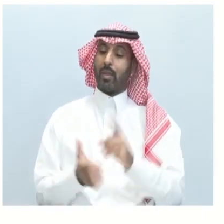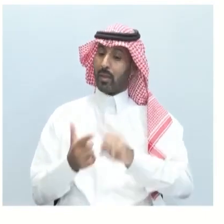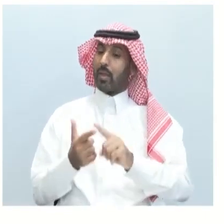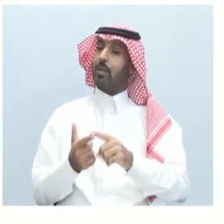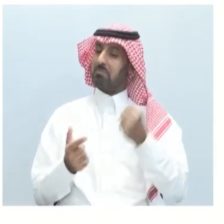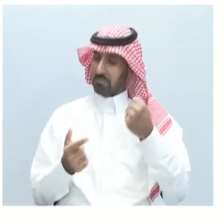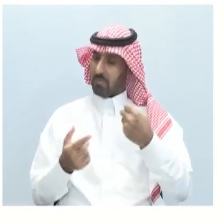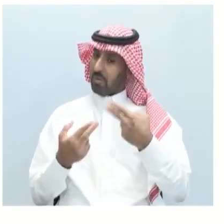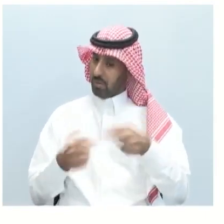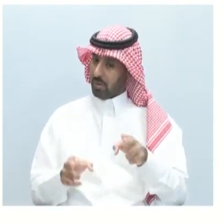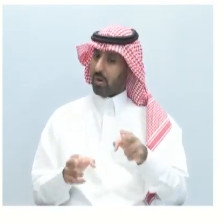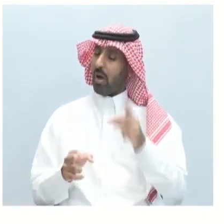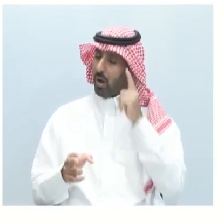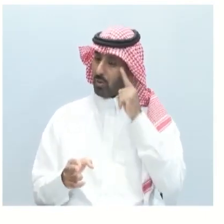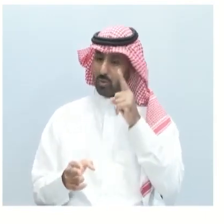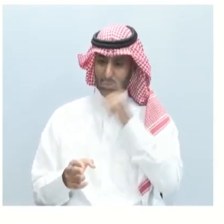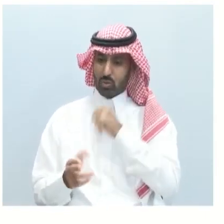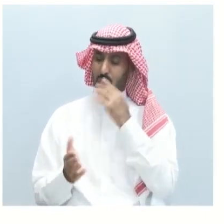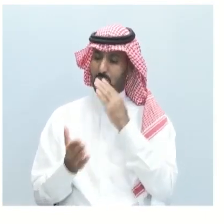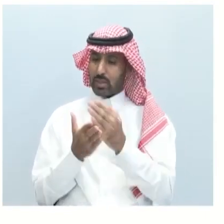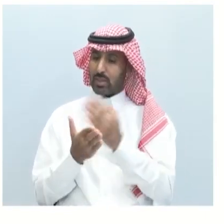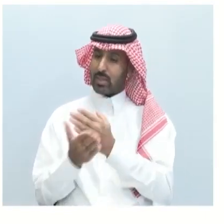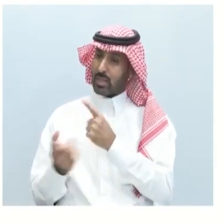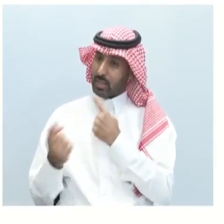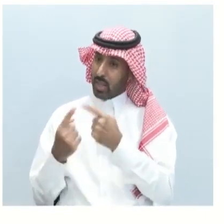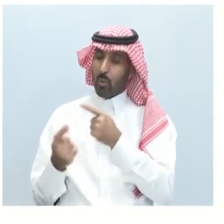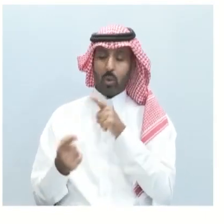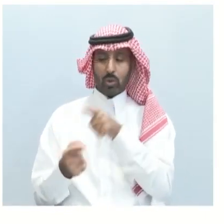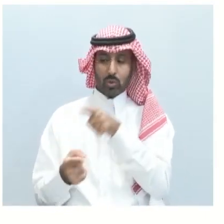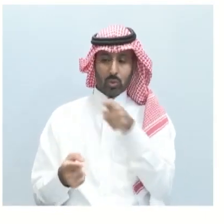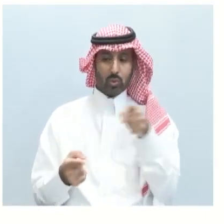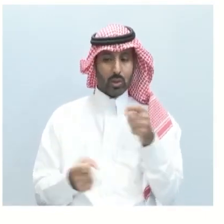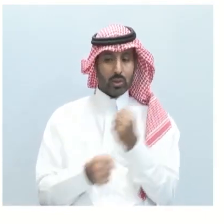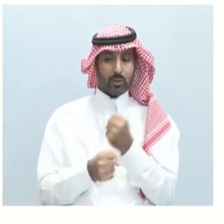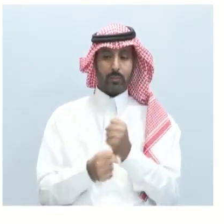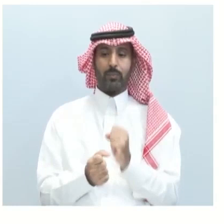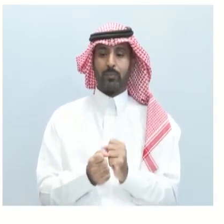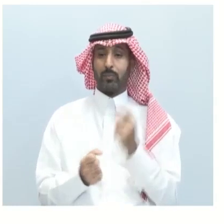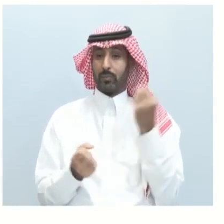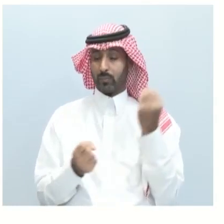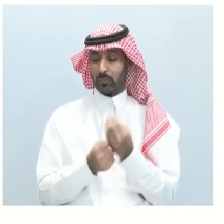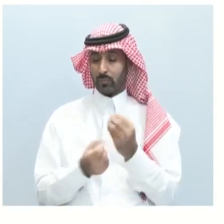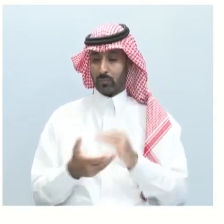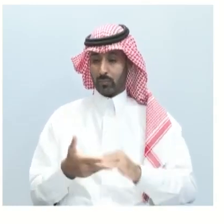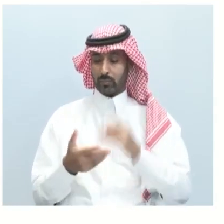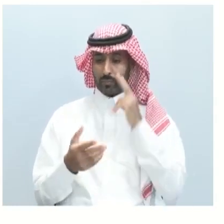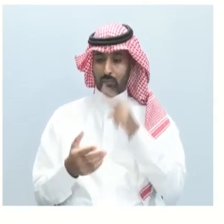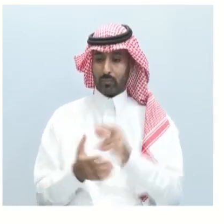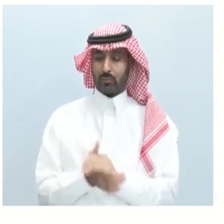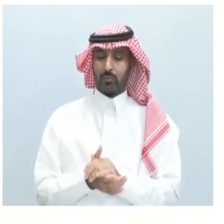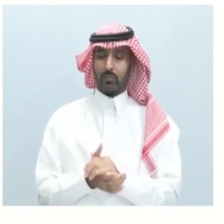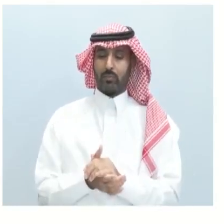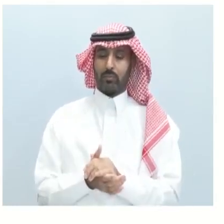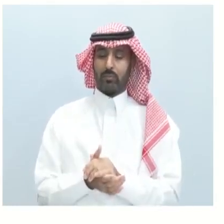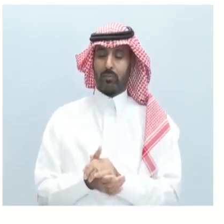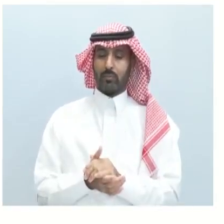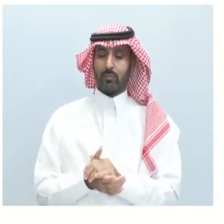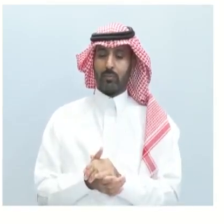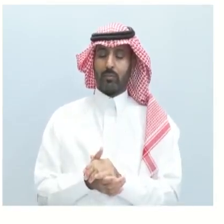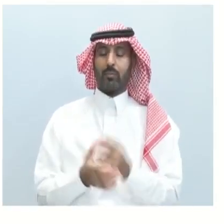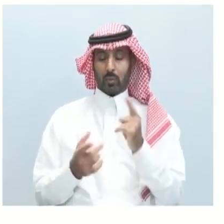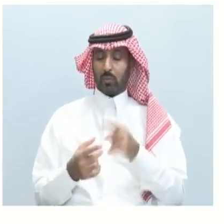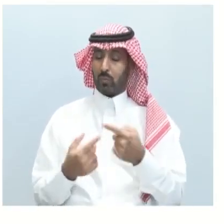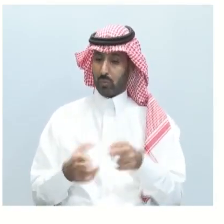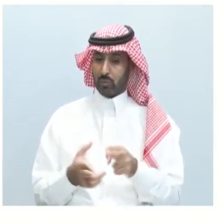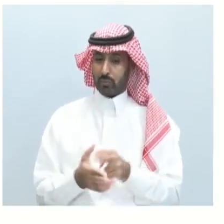Yeah. I do think we should discuss that. I'm sure we can work out a fair division of chores.